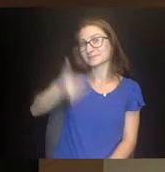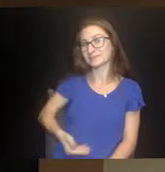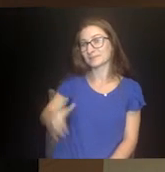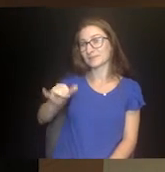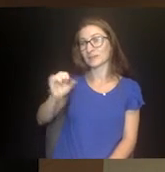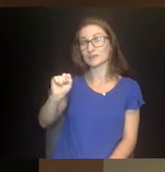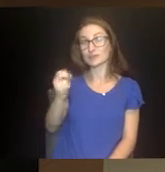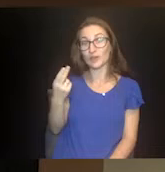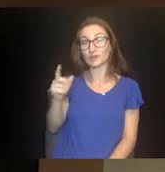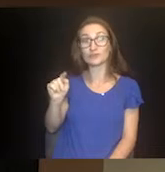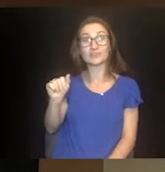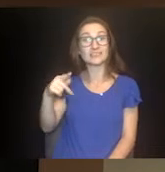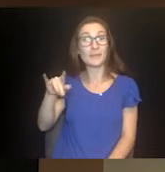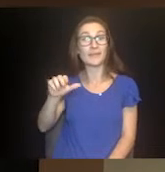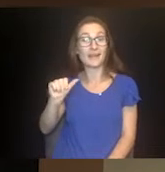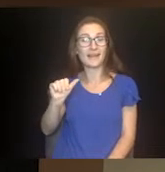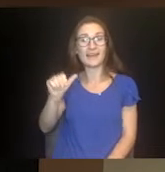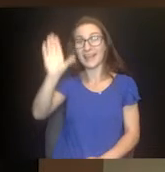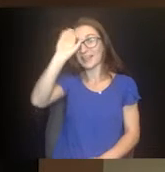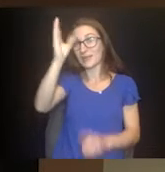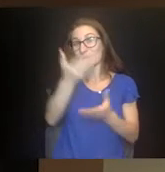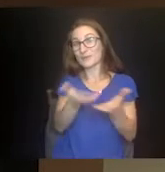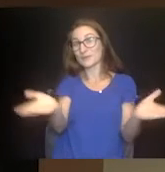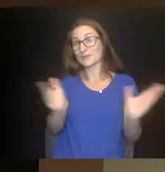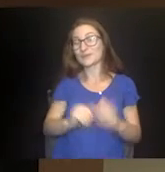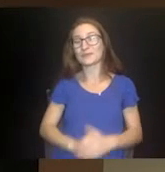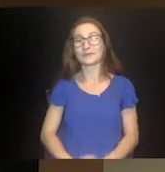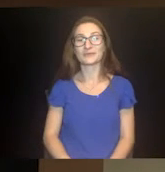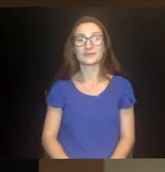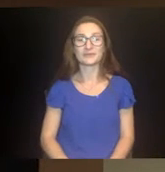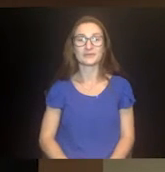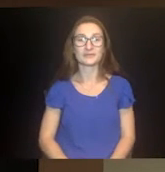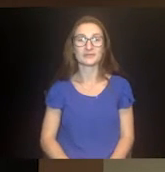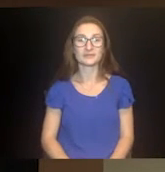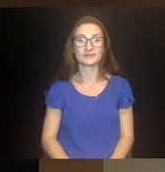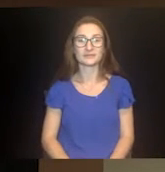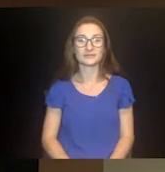Hello, Josh. Josh Tapia. Hi, everybody.